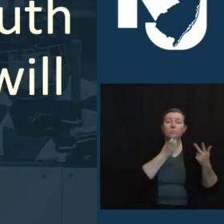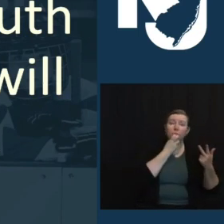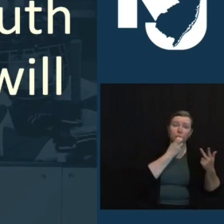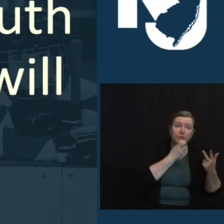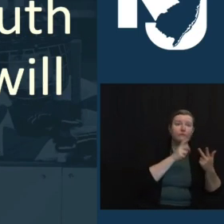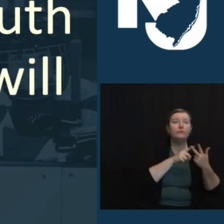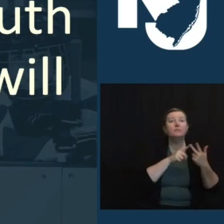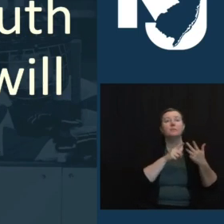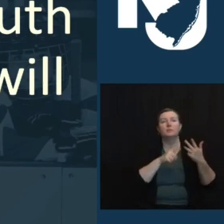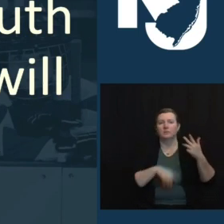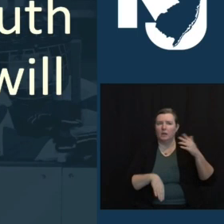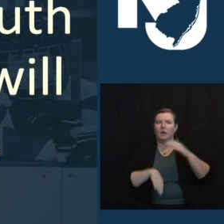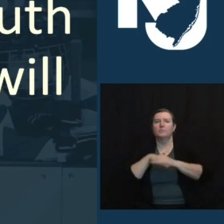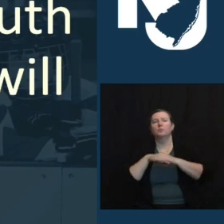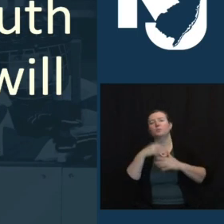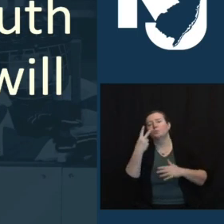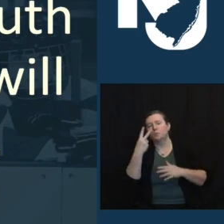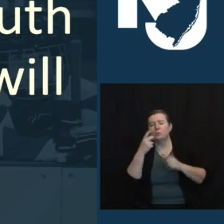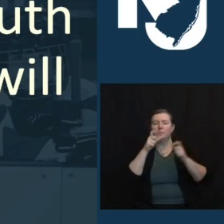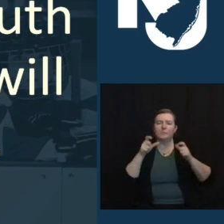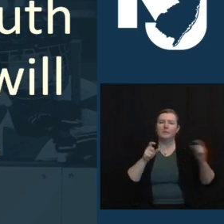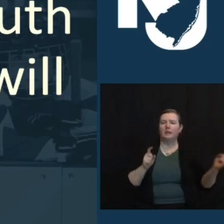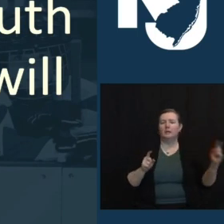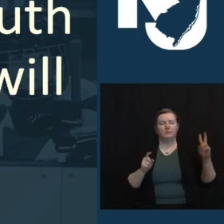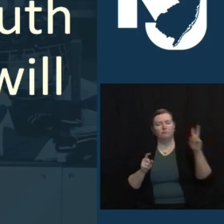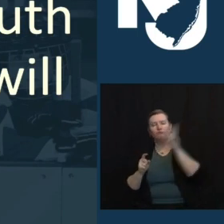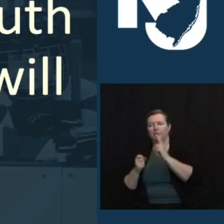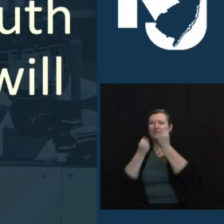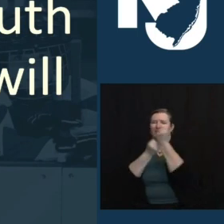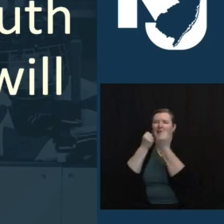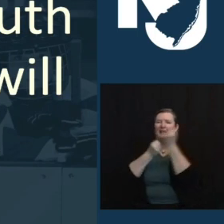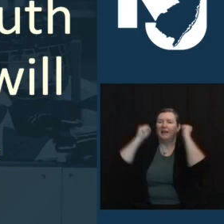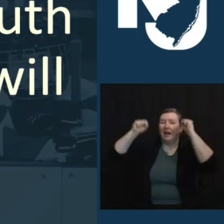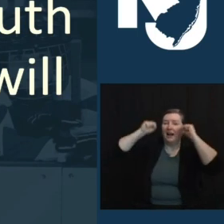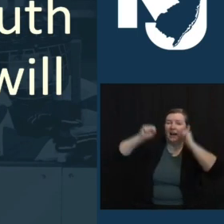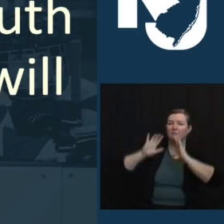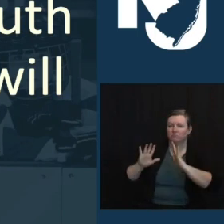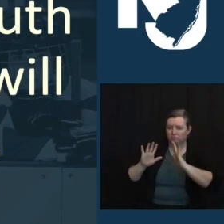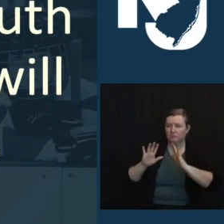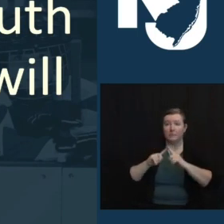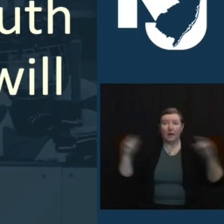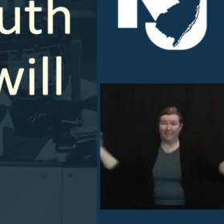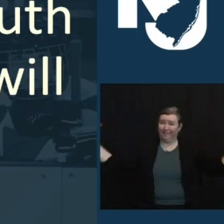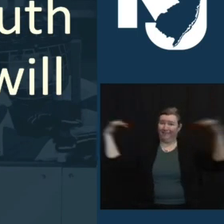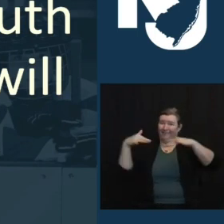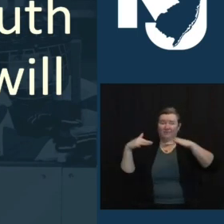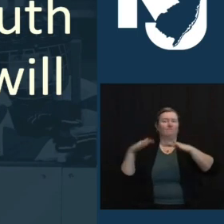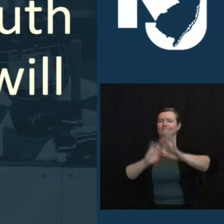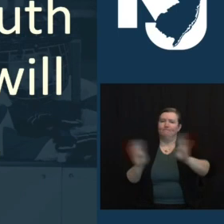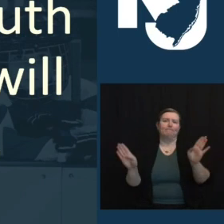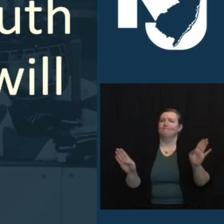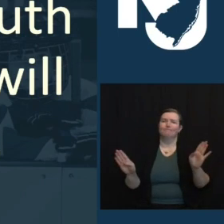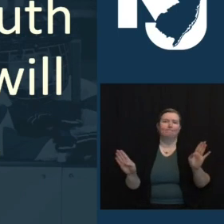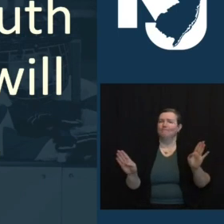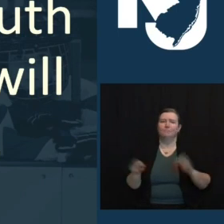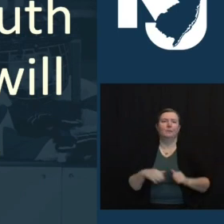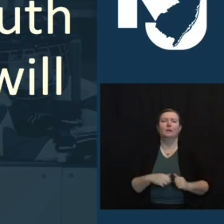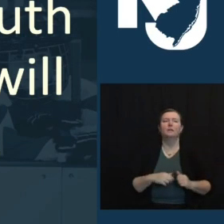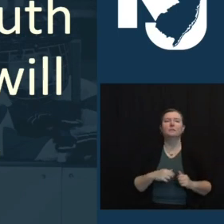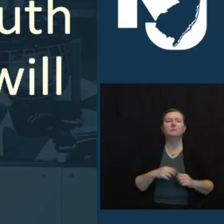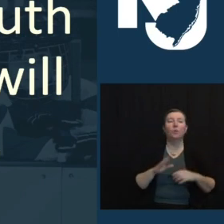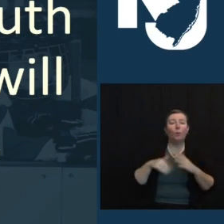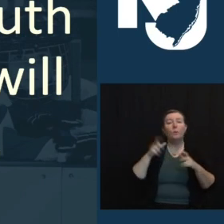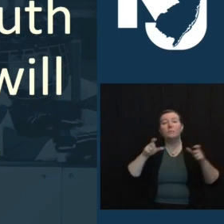athlete. No additional spectators or attendees will be allowed. Additionally, all persons must follow all health and